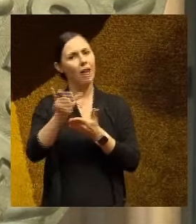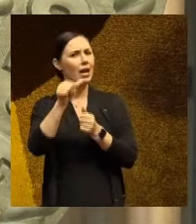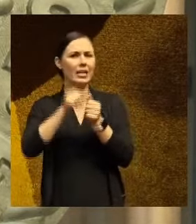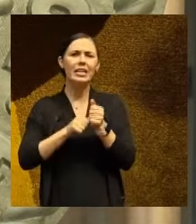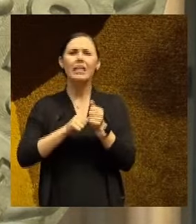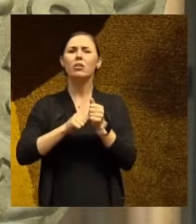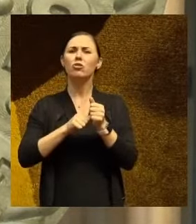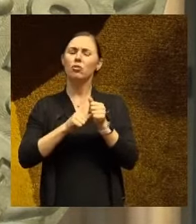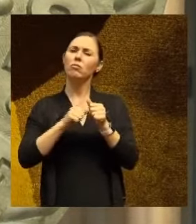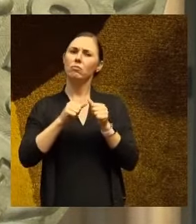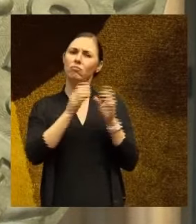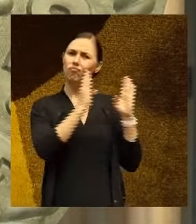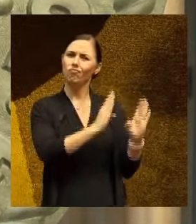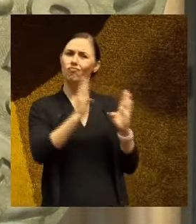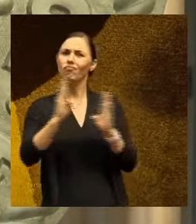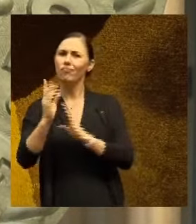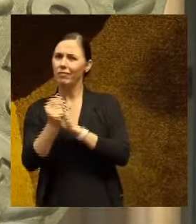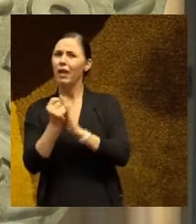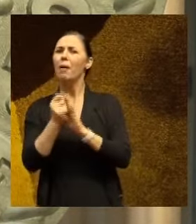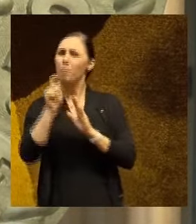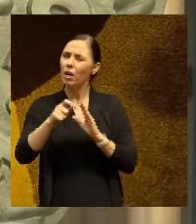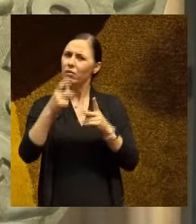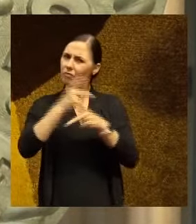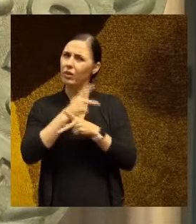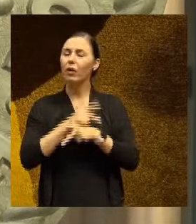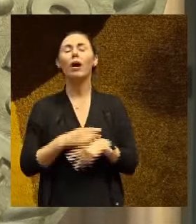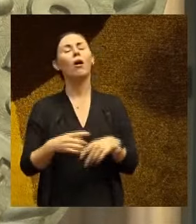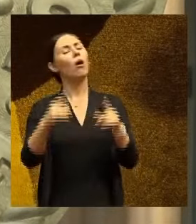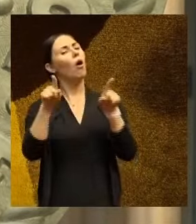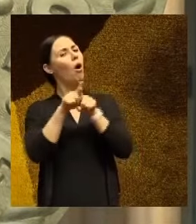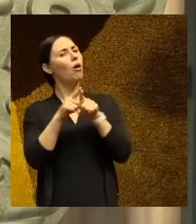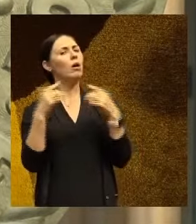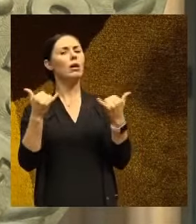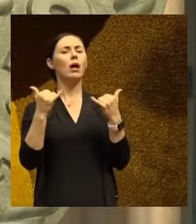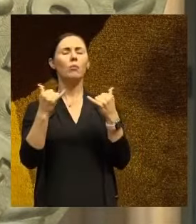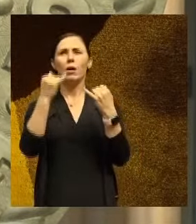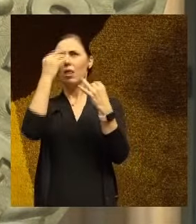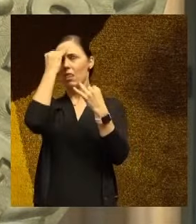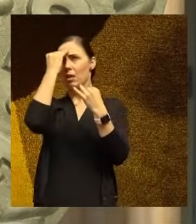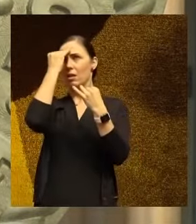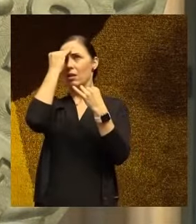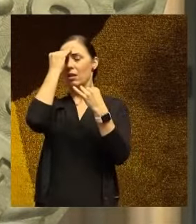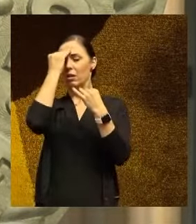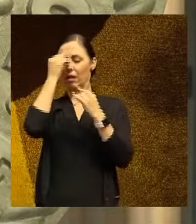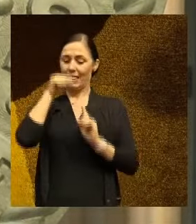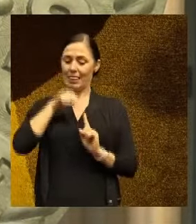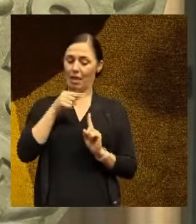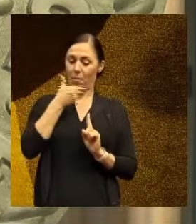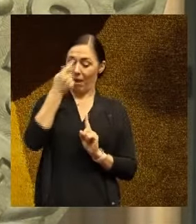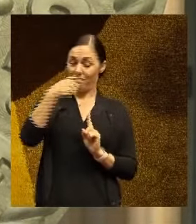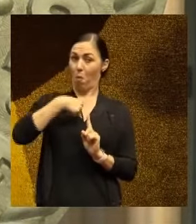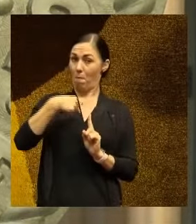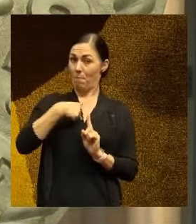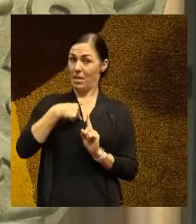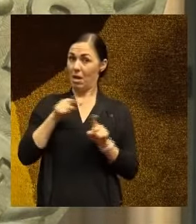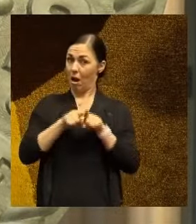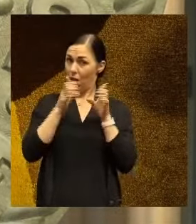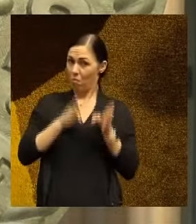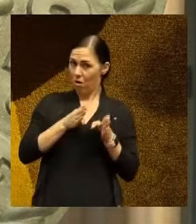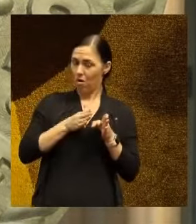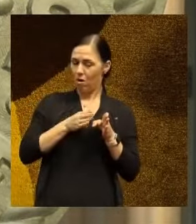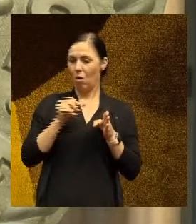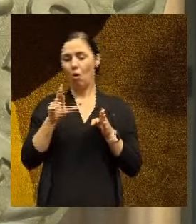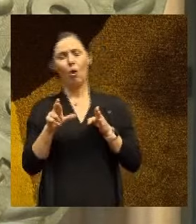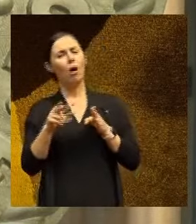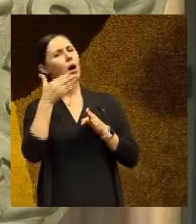many instances, we've had to choose between what is best for ourselves as individuals and what is best for